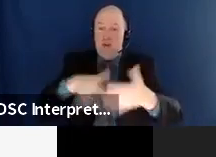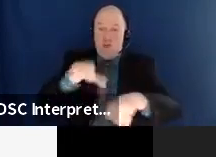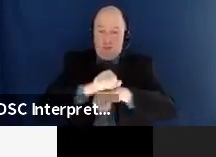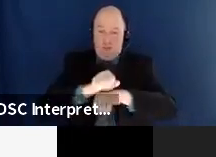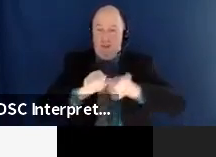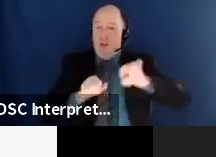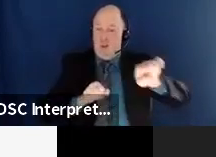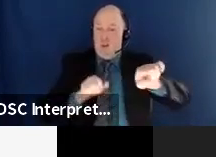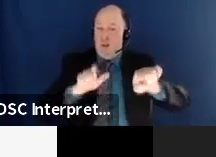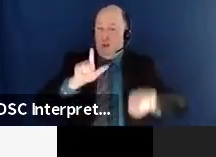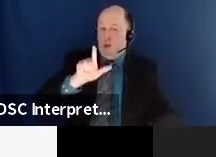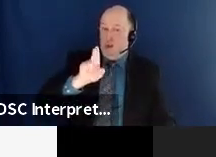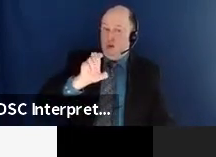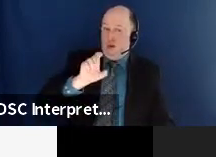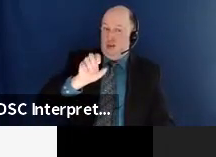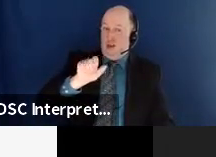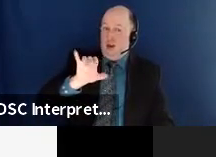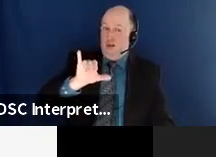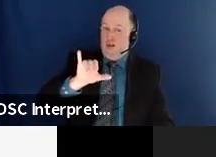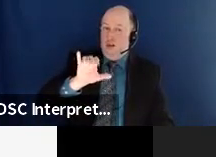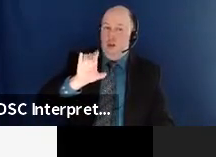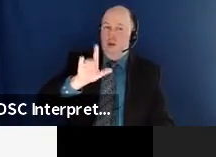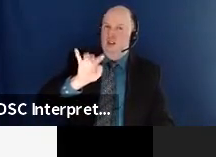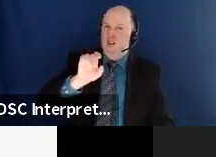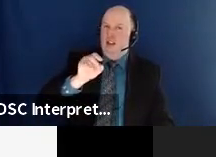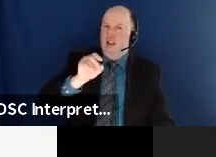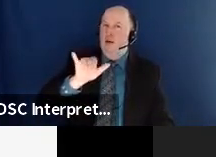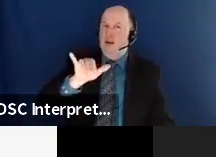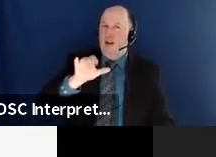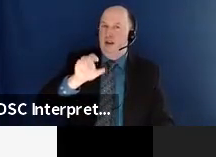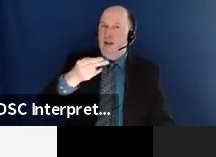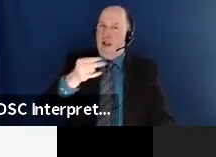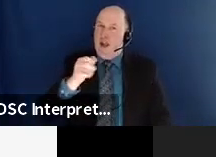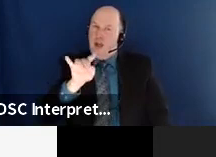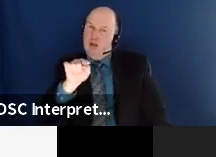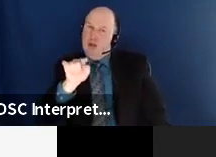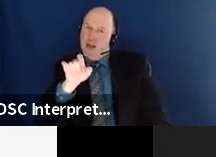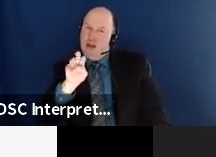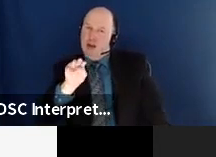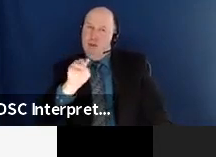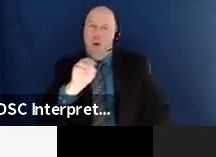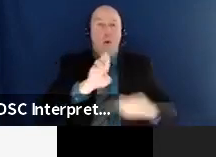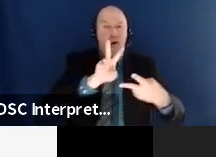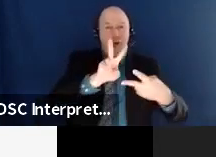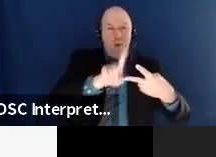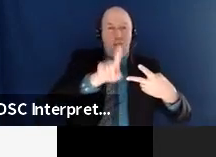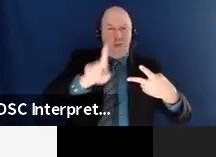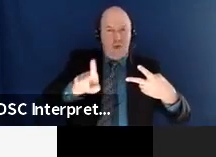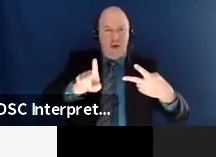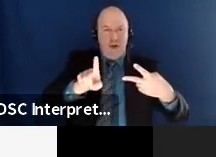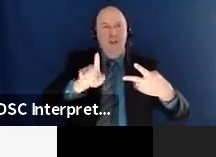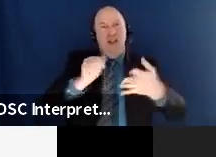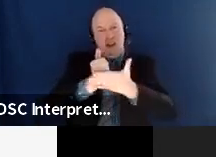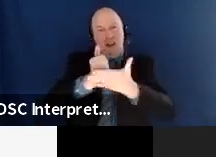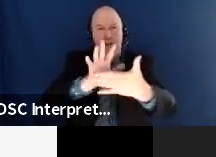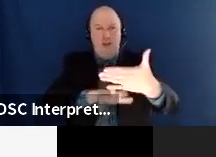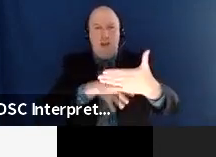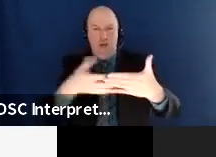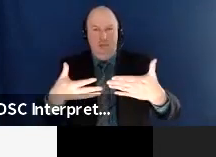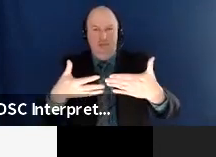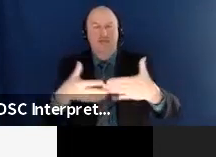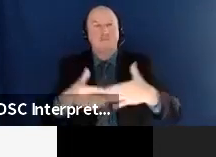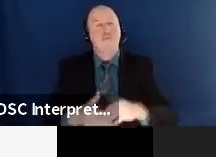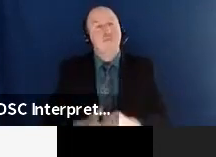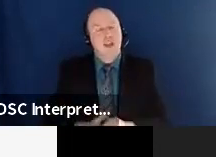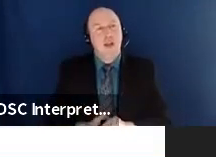211, or Area Office on Aging, and they may assist with scheduling process. Shannon, could you please walk through our